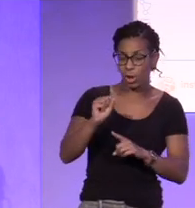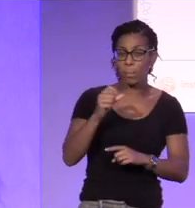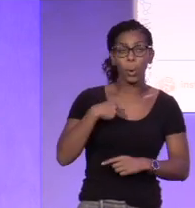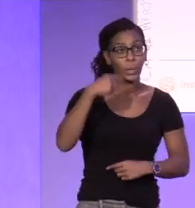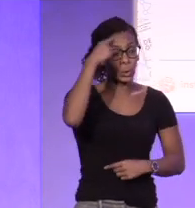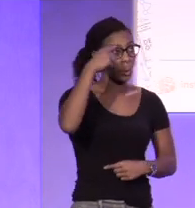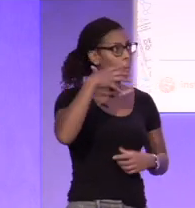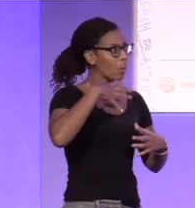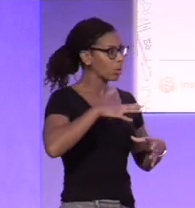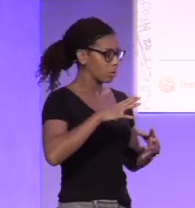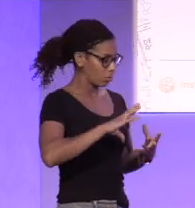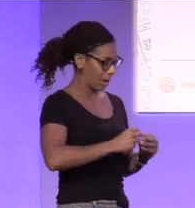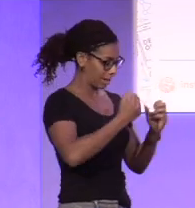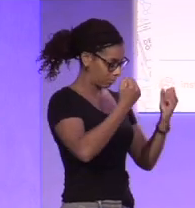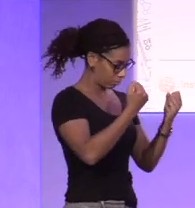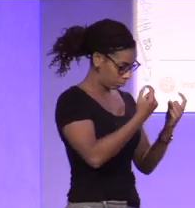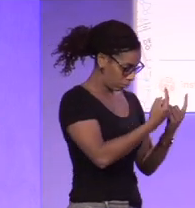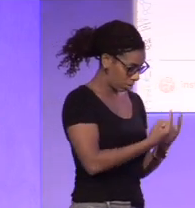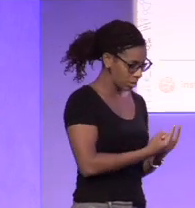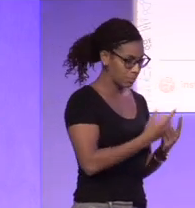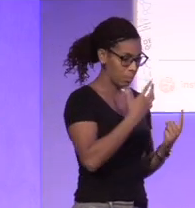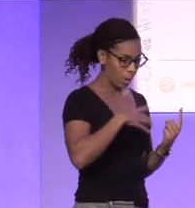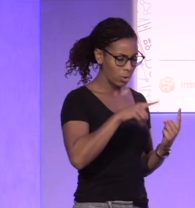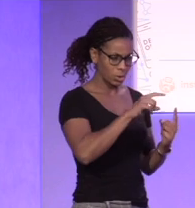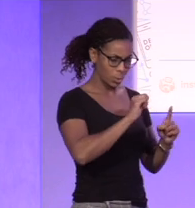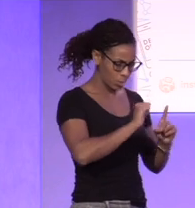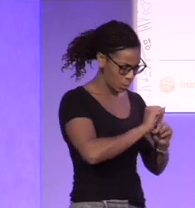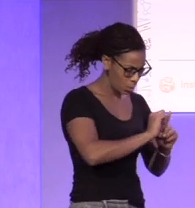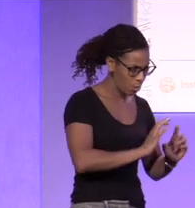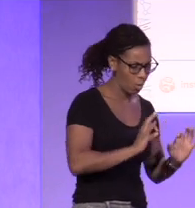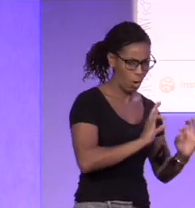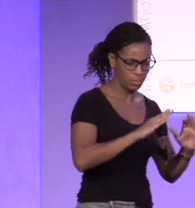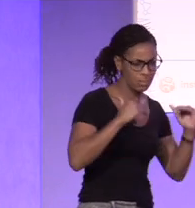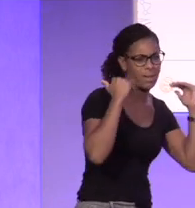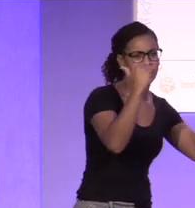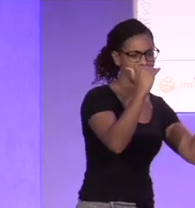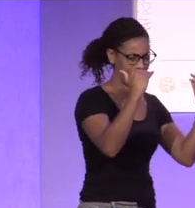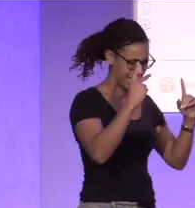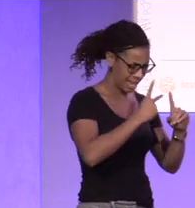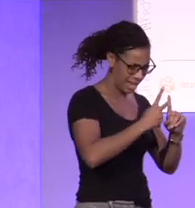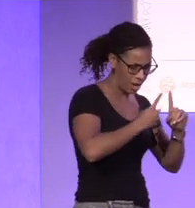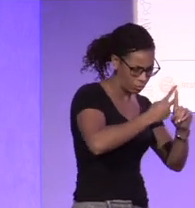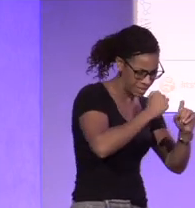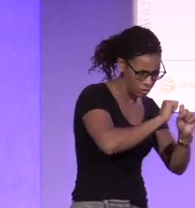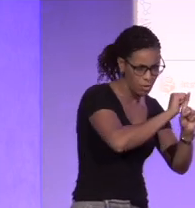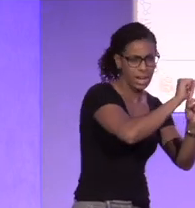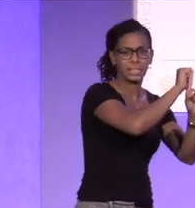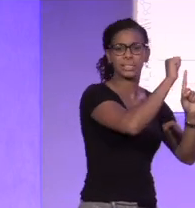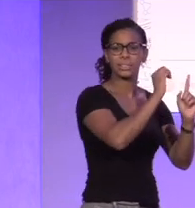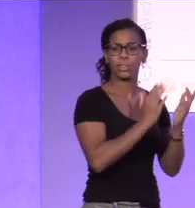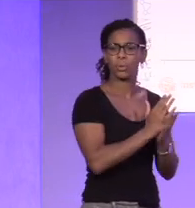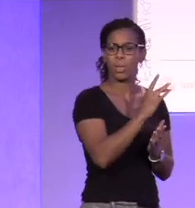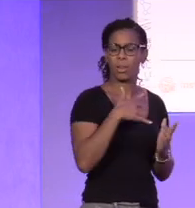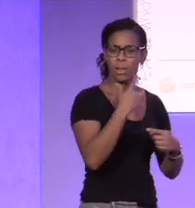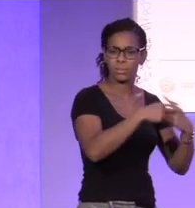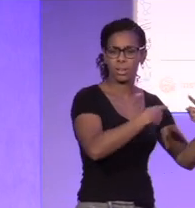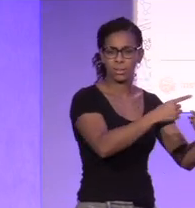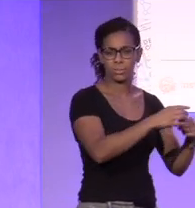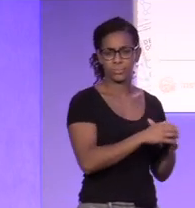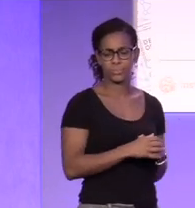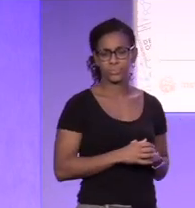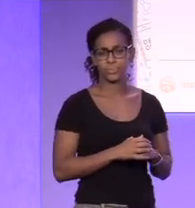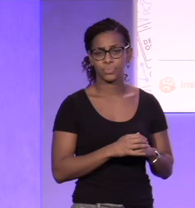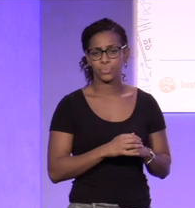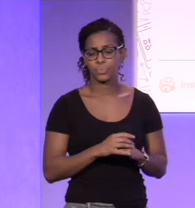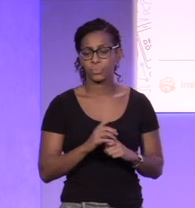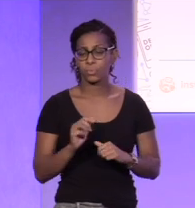products. We wanted to optimize, to iterate them, and operate them throughout their lifespan. So what do we decide to do next? Well, we decide to do one important